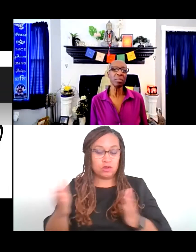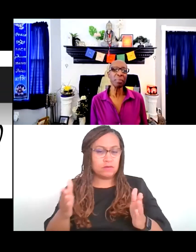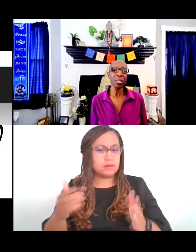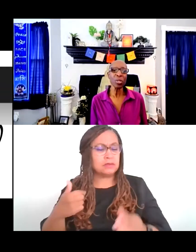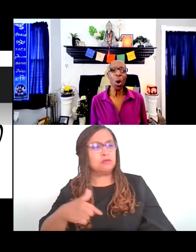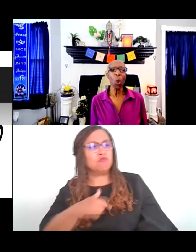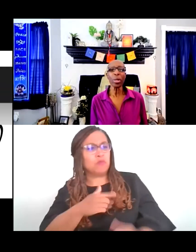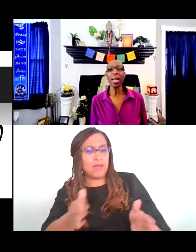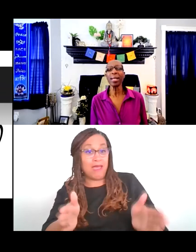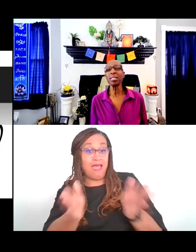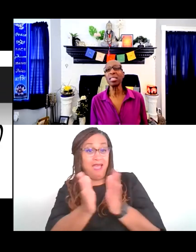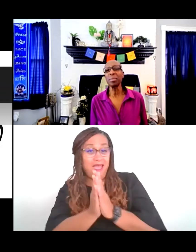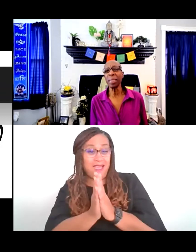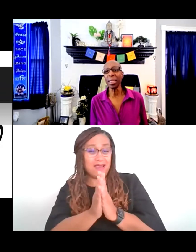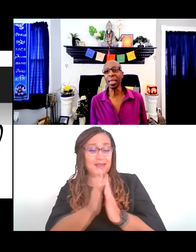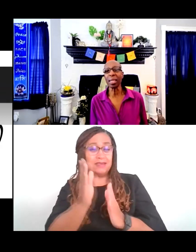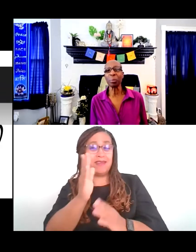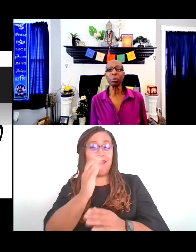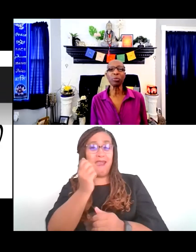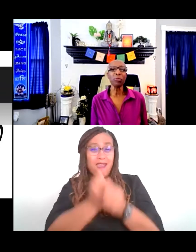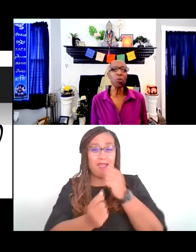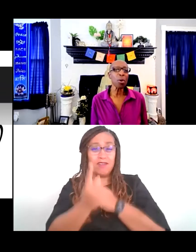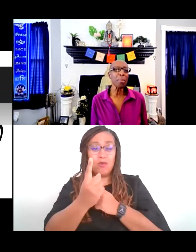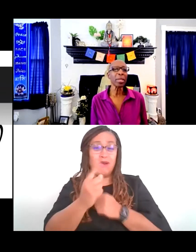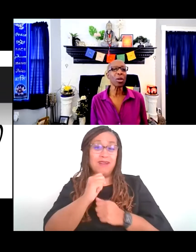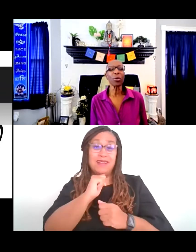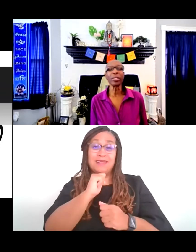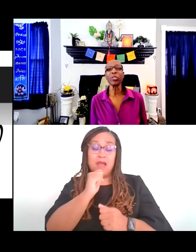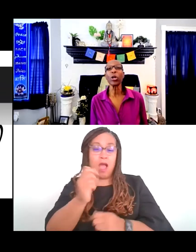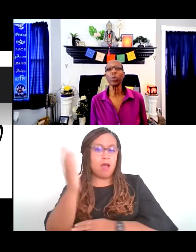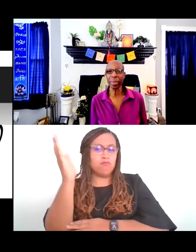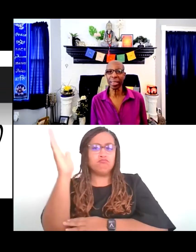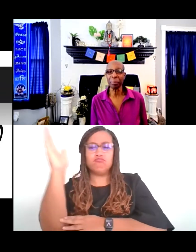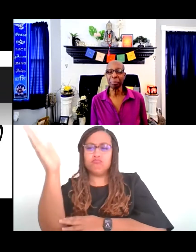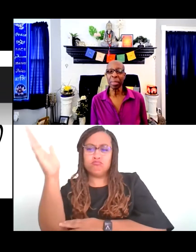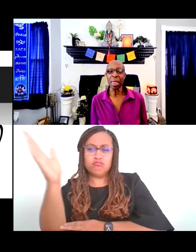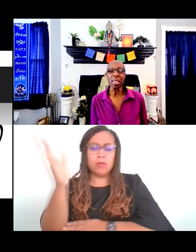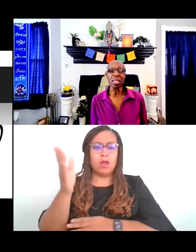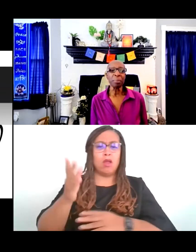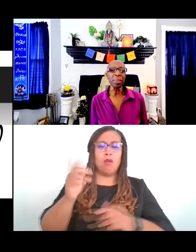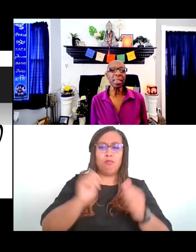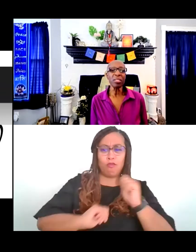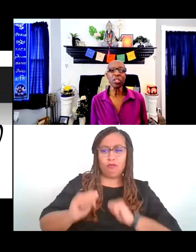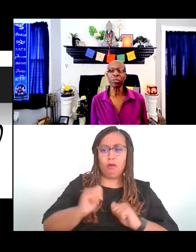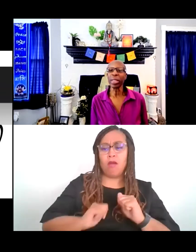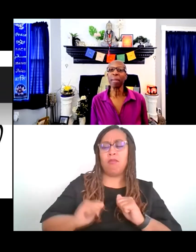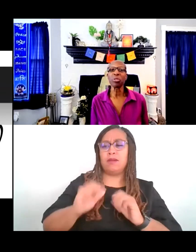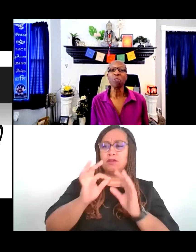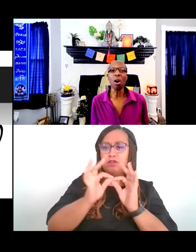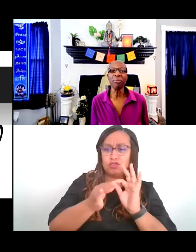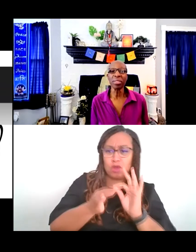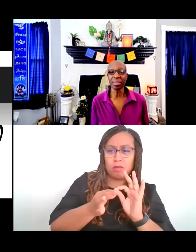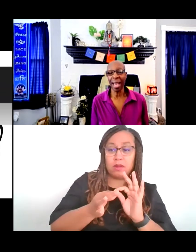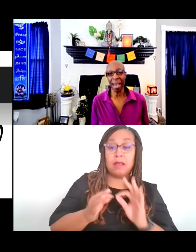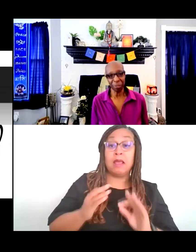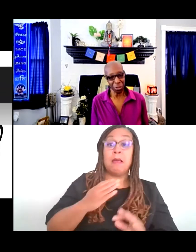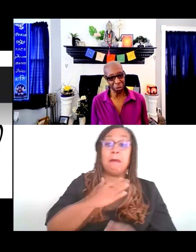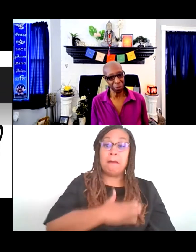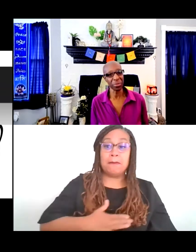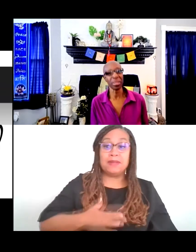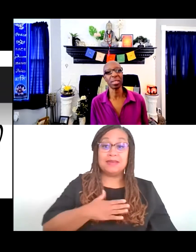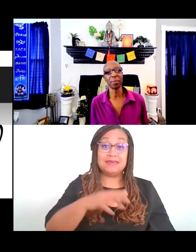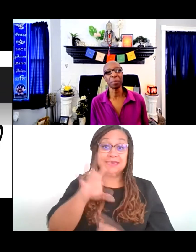participants who are not speaking, performing, or interpreting to please turn cameras off until